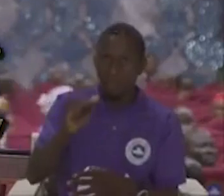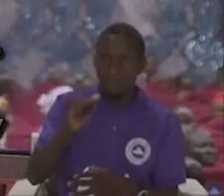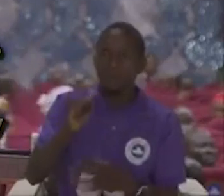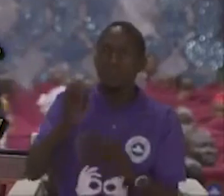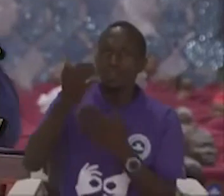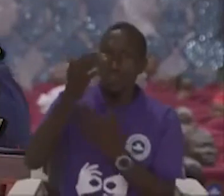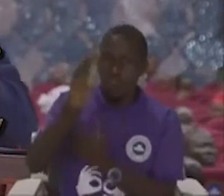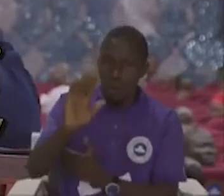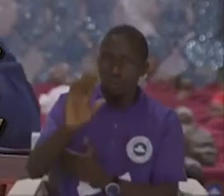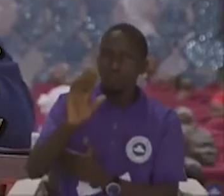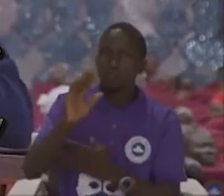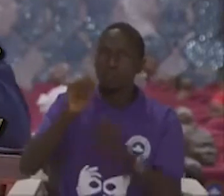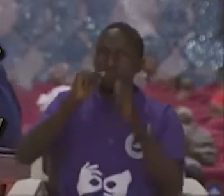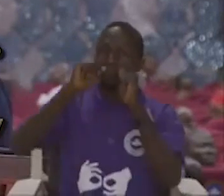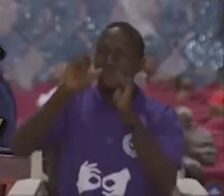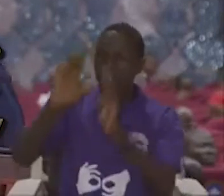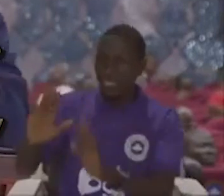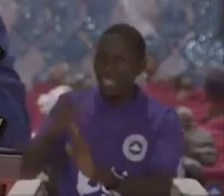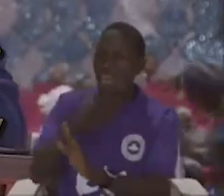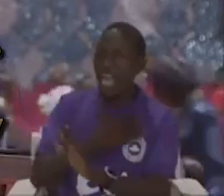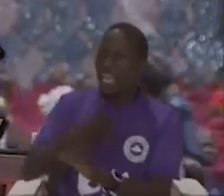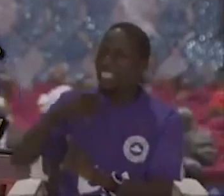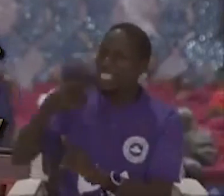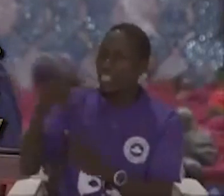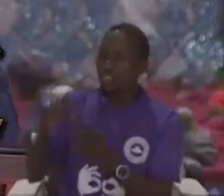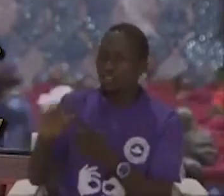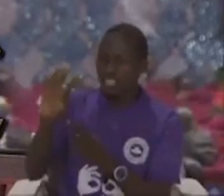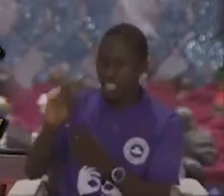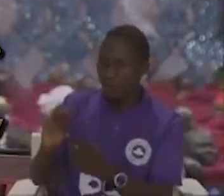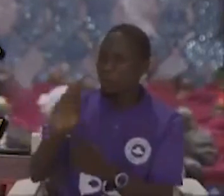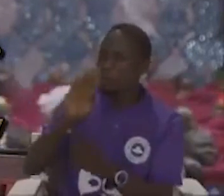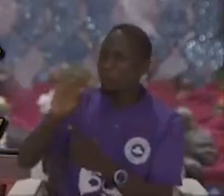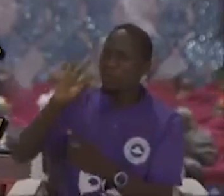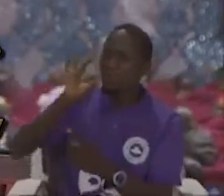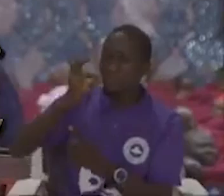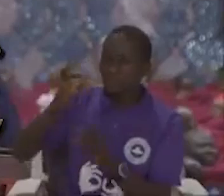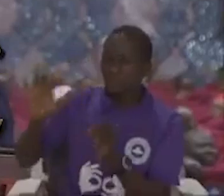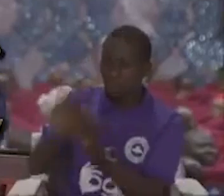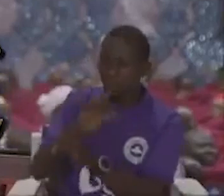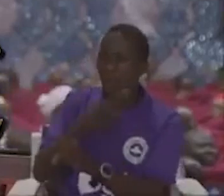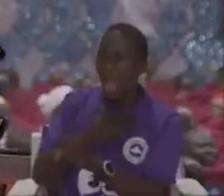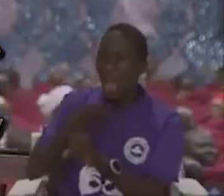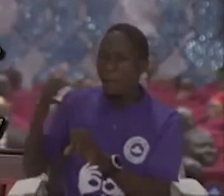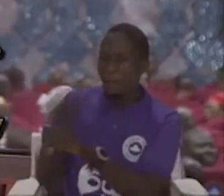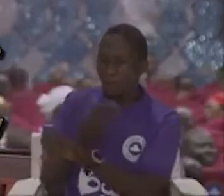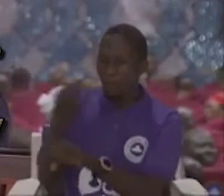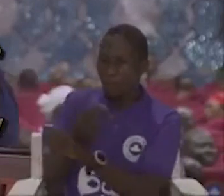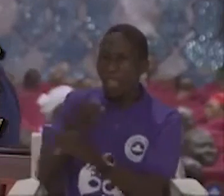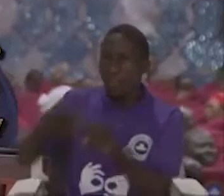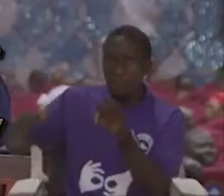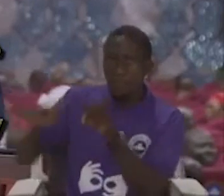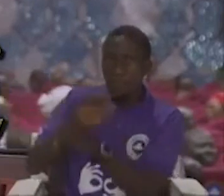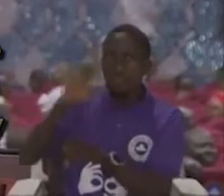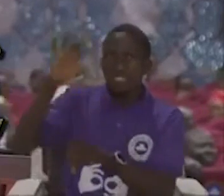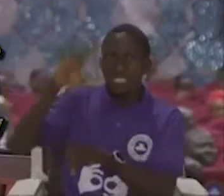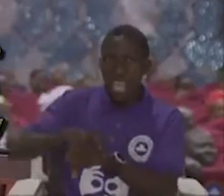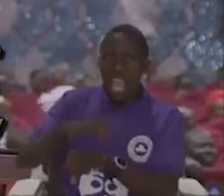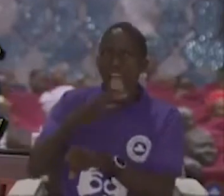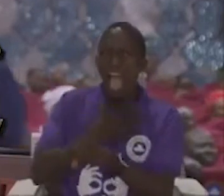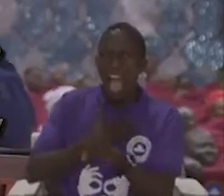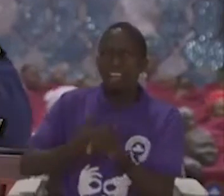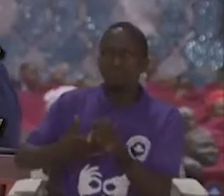them, and God said to them, be fruitful and multiply. Fill the earth and subdue